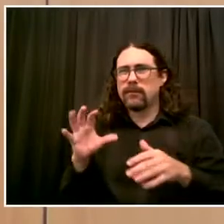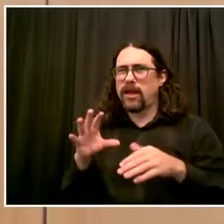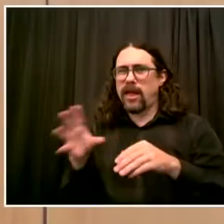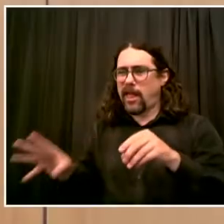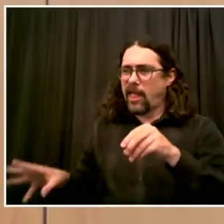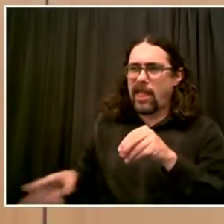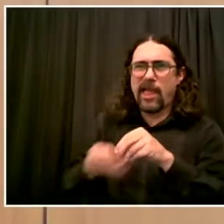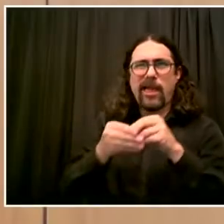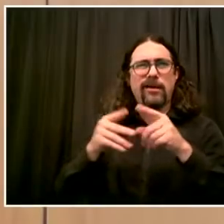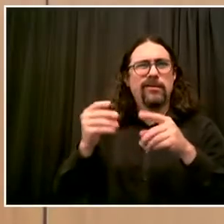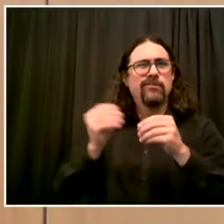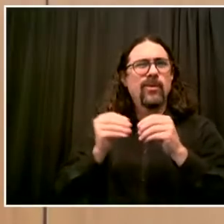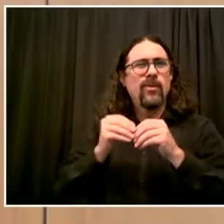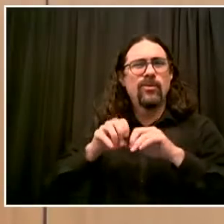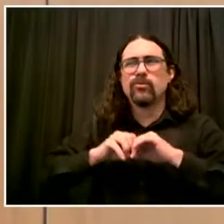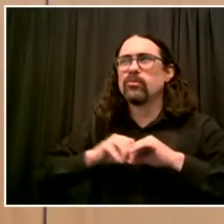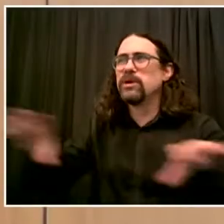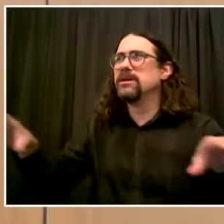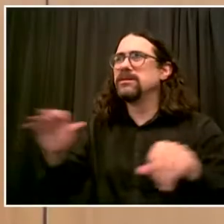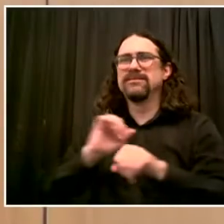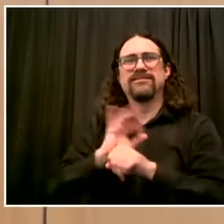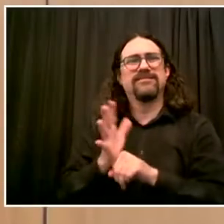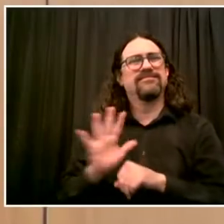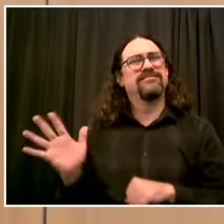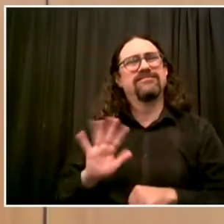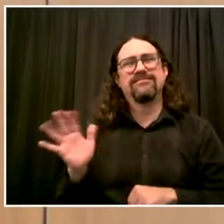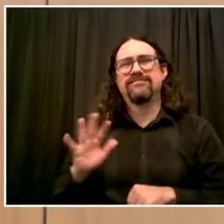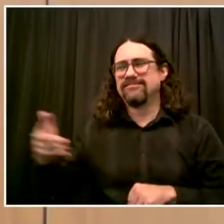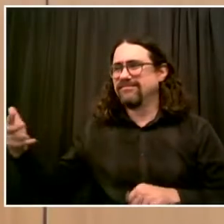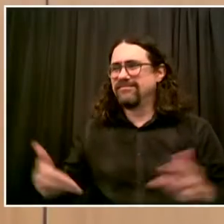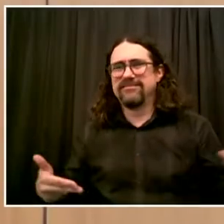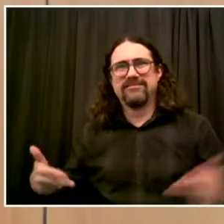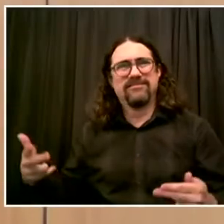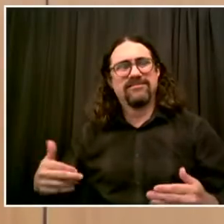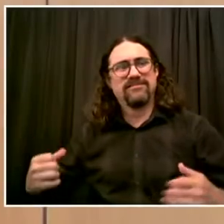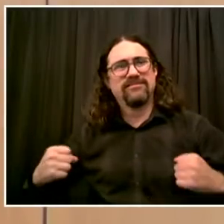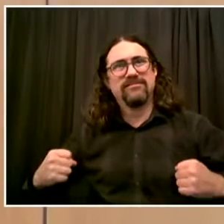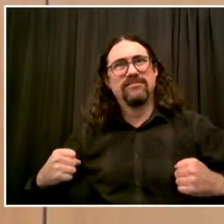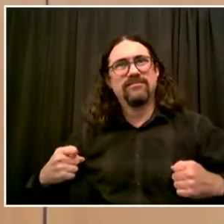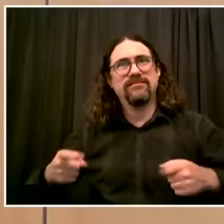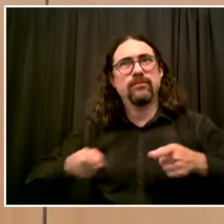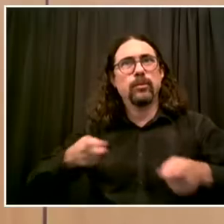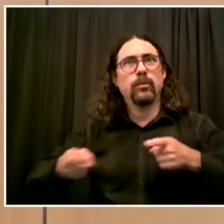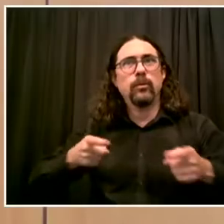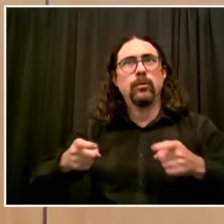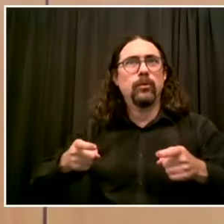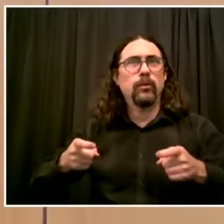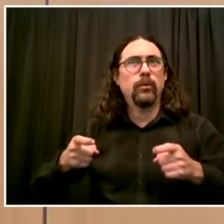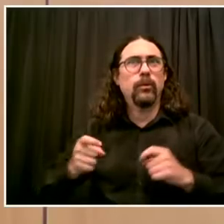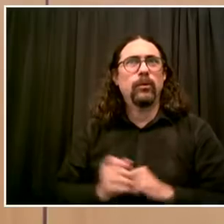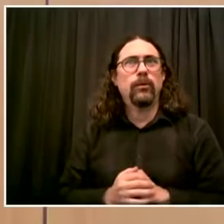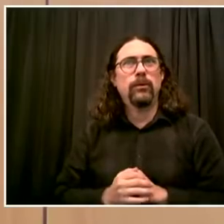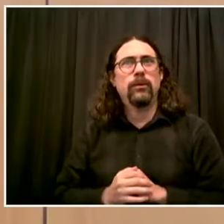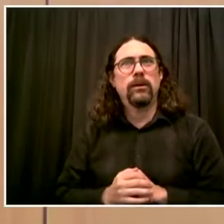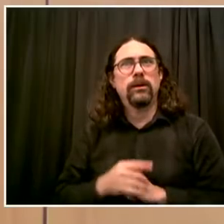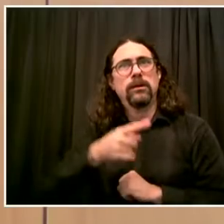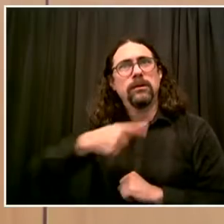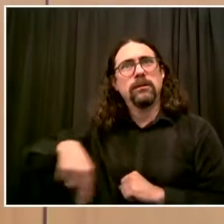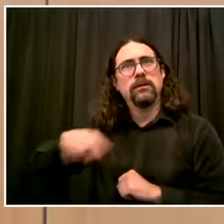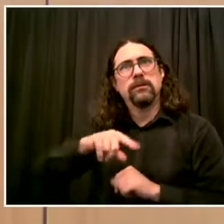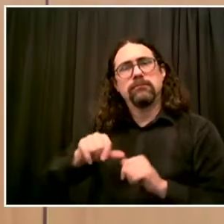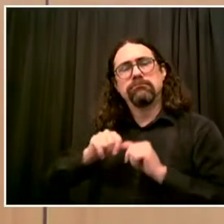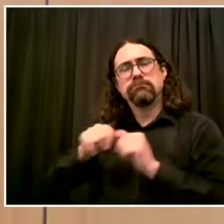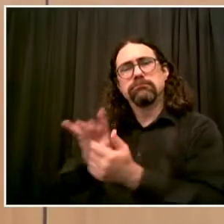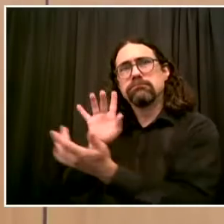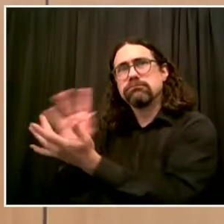to make sure that they are up to date on the requirements from New York State, and we anticipate that the Board